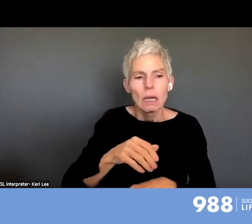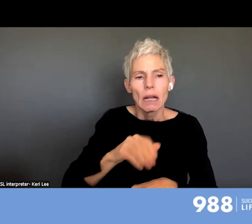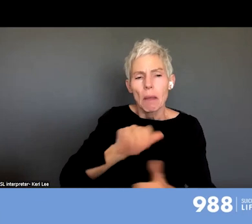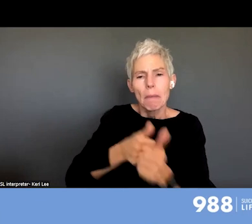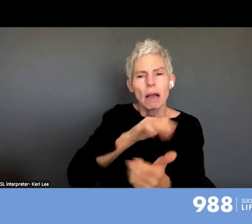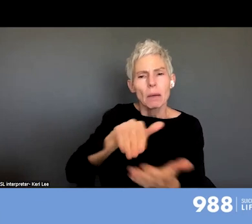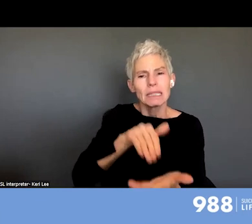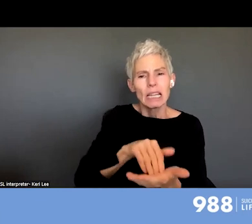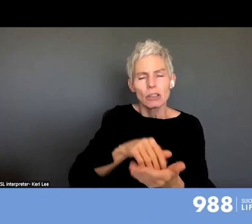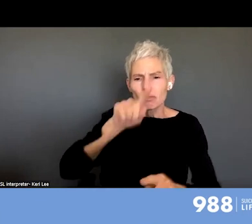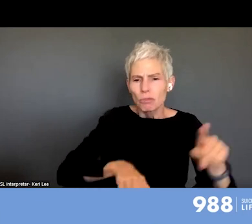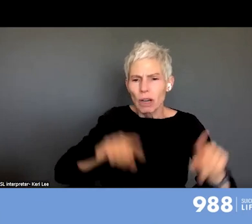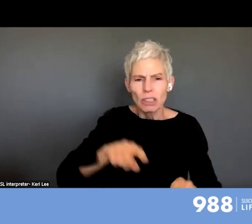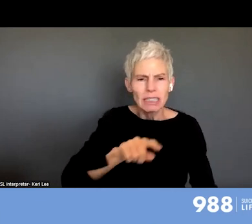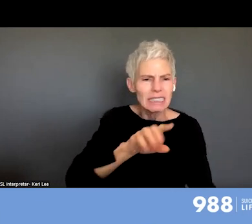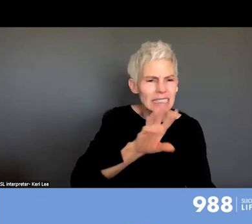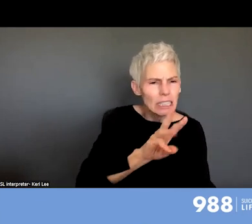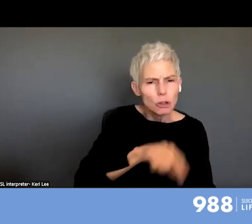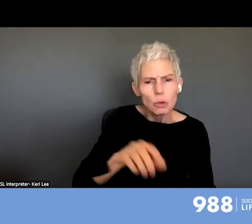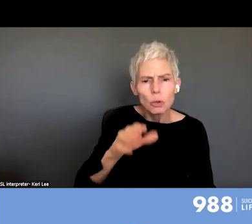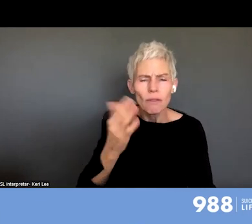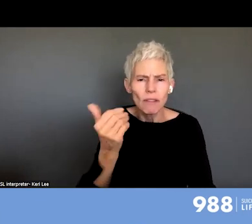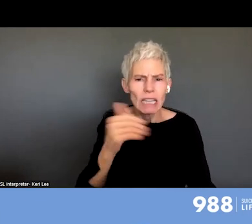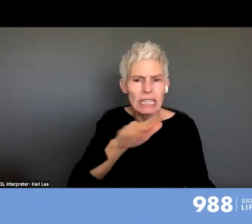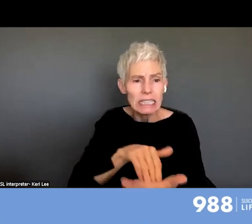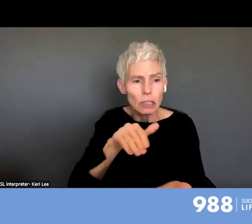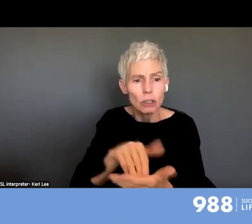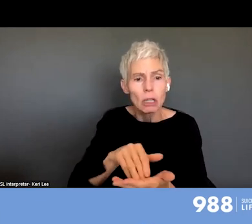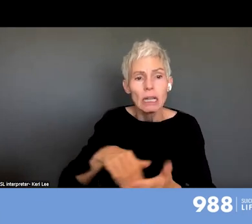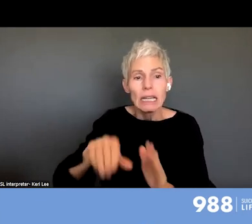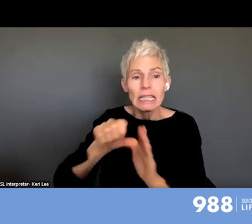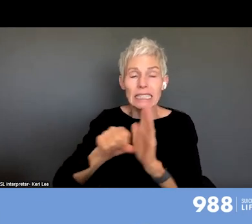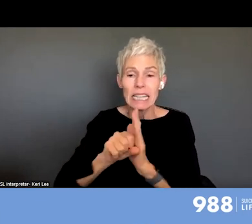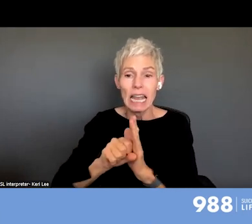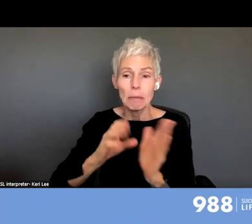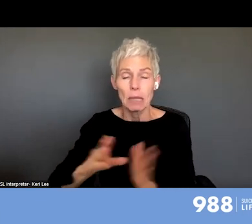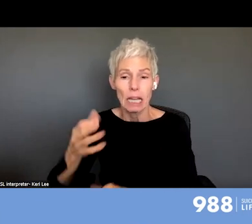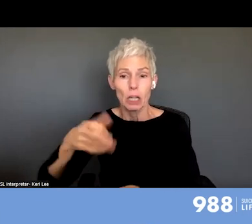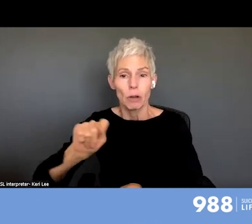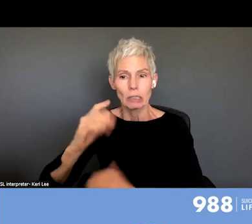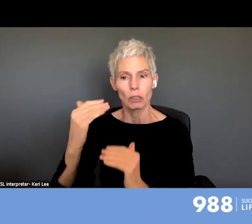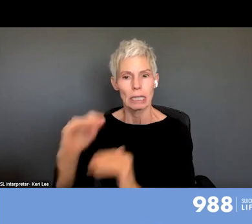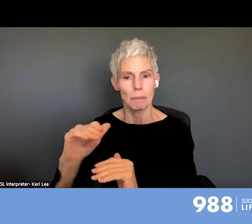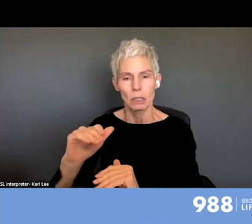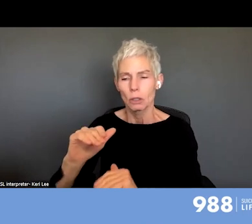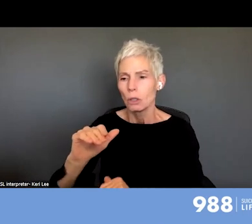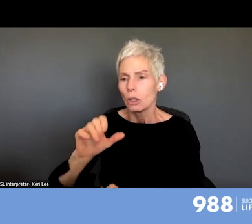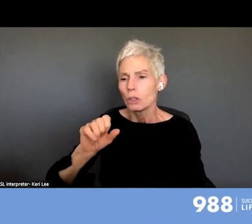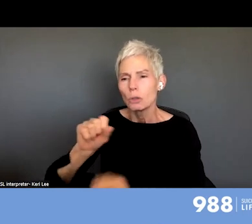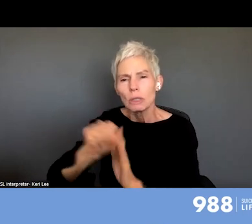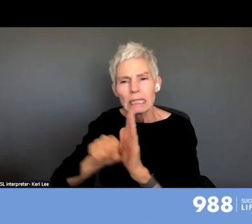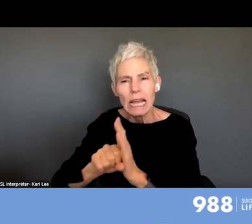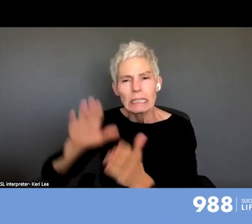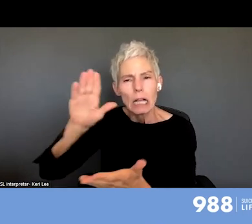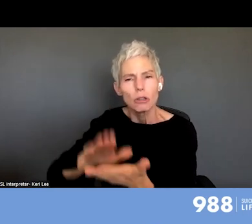looking at a range of 6 to 15 centers. State capacity building grants, as you know, were limited to states with low in-state answer rates for that one